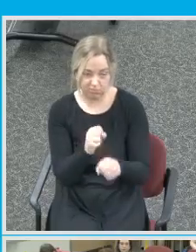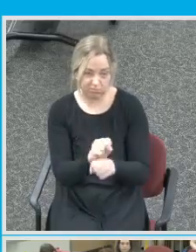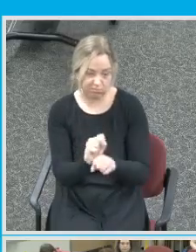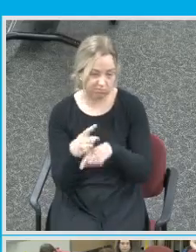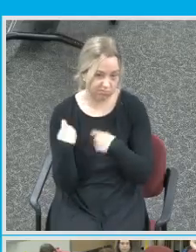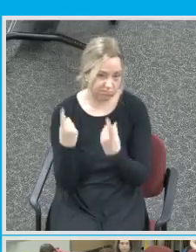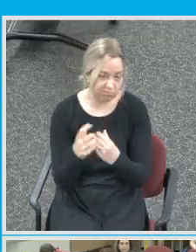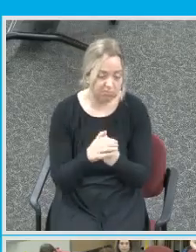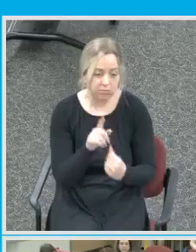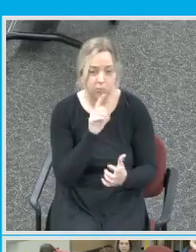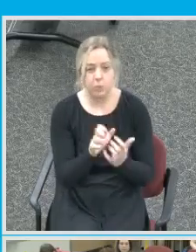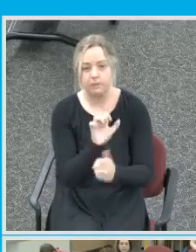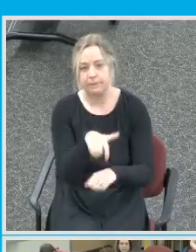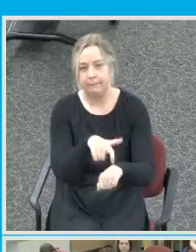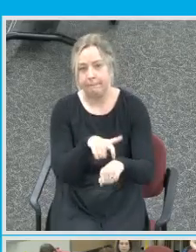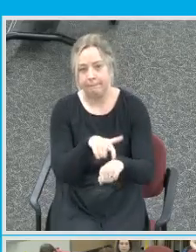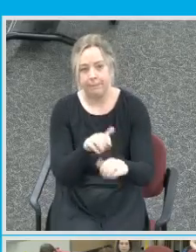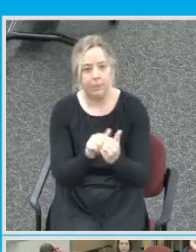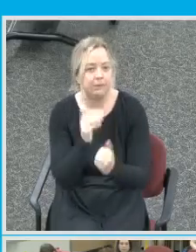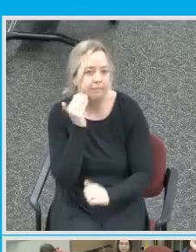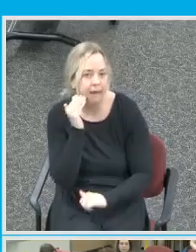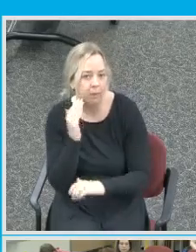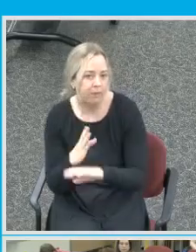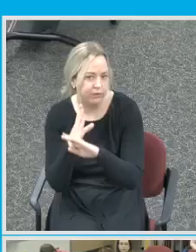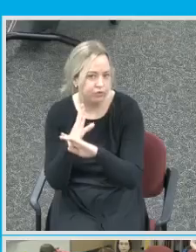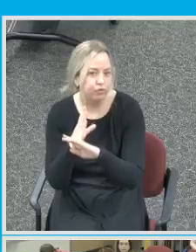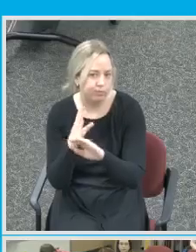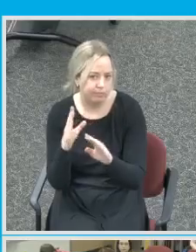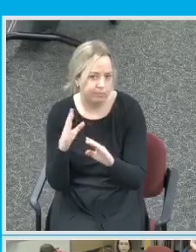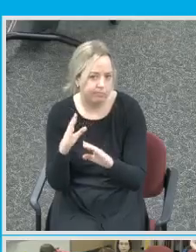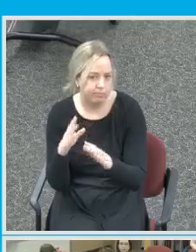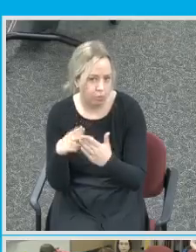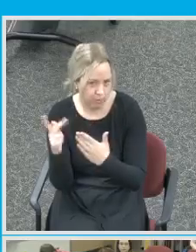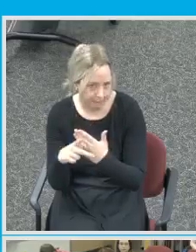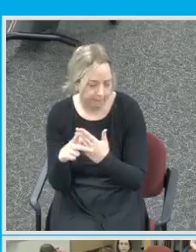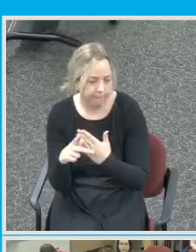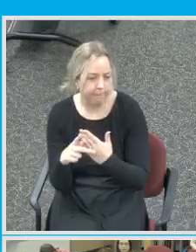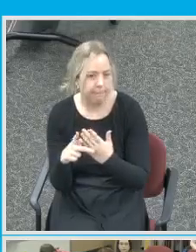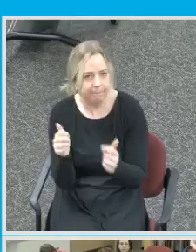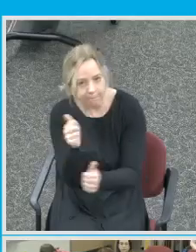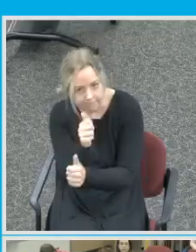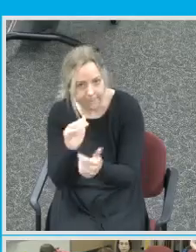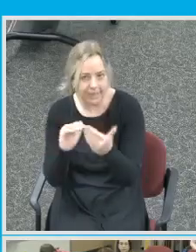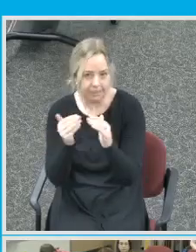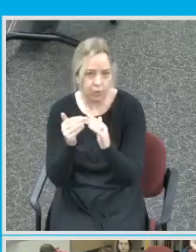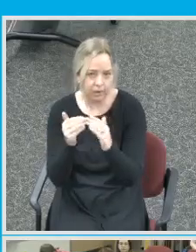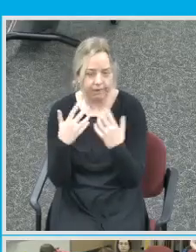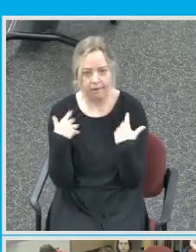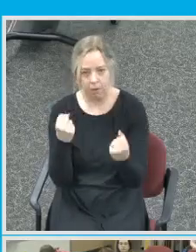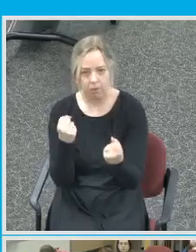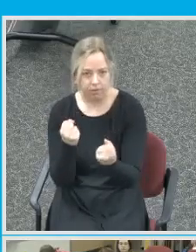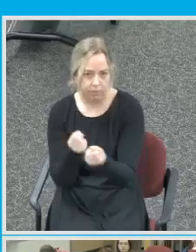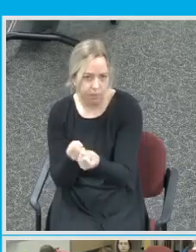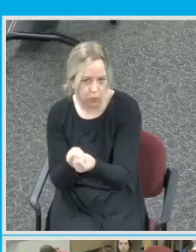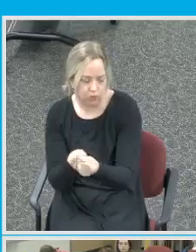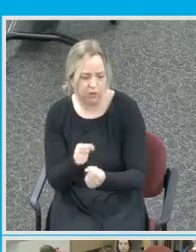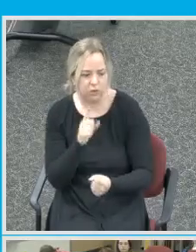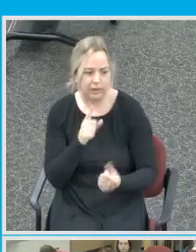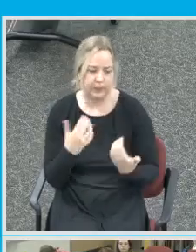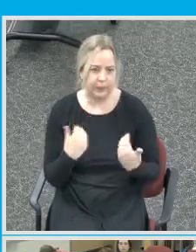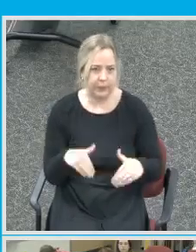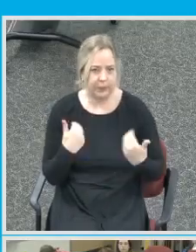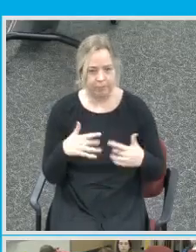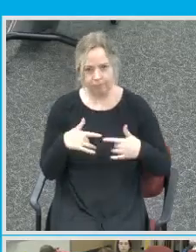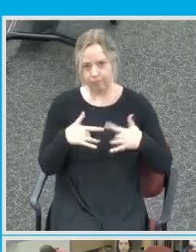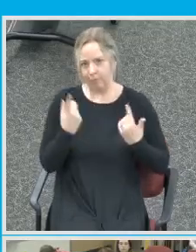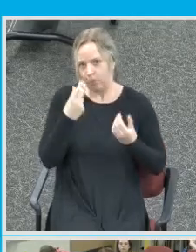and most of that time was in the tobacco prevention program within community health promotion. I'm just really grateful for the opportunity to continue